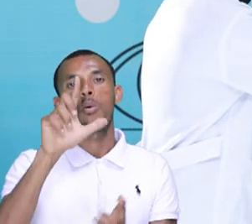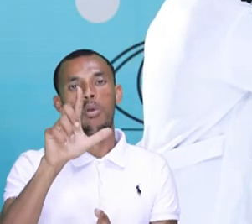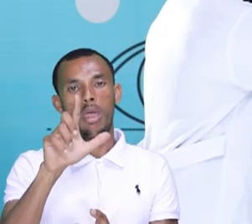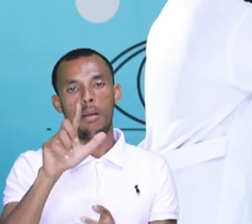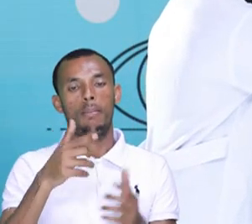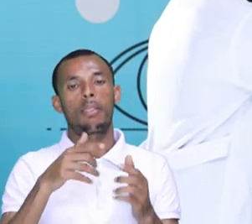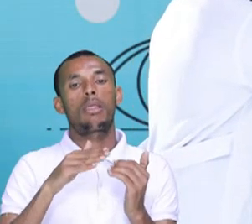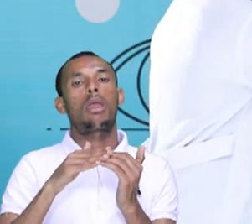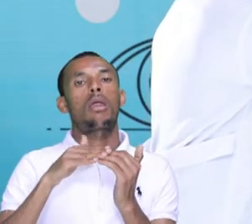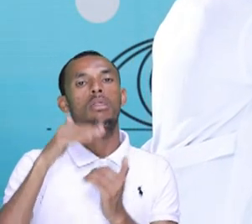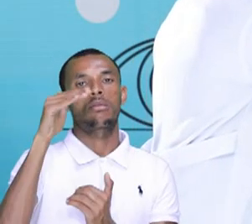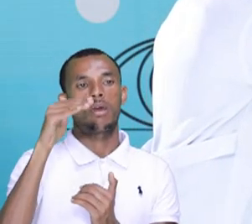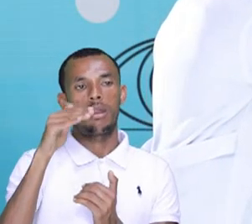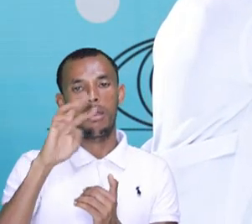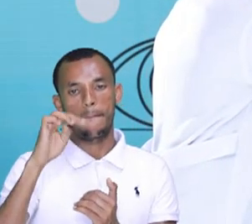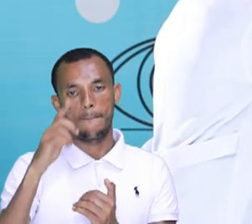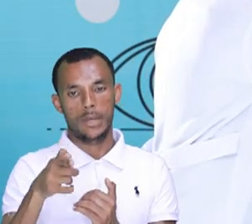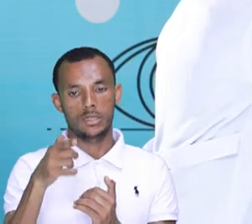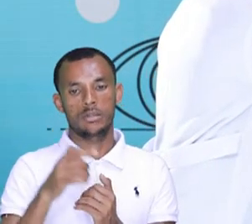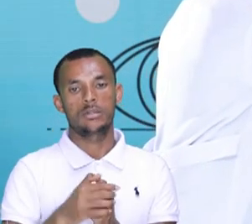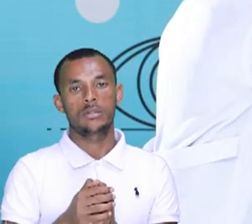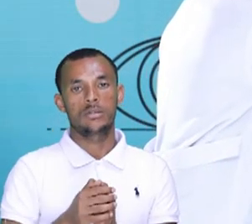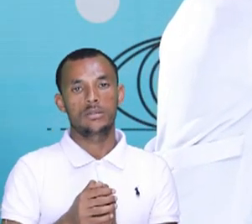aluminum greater than magnesium.